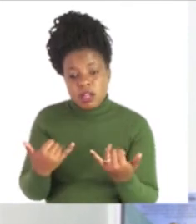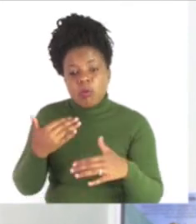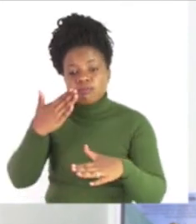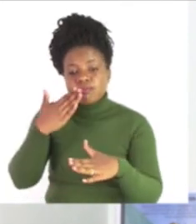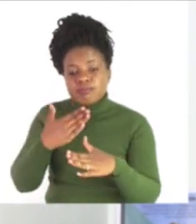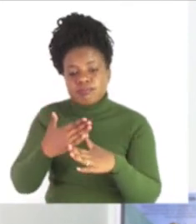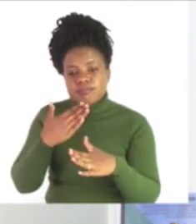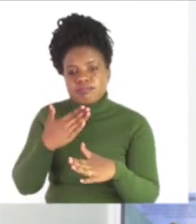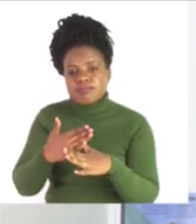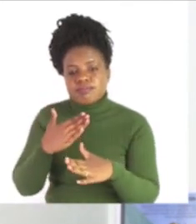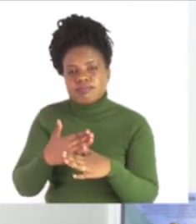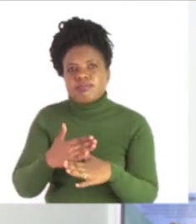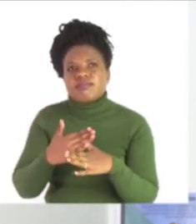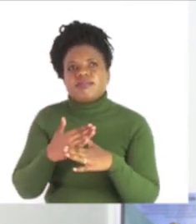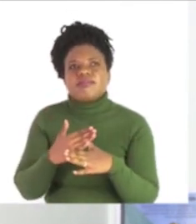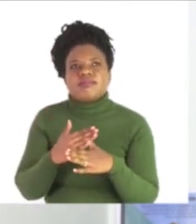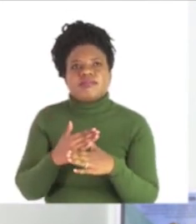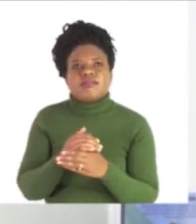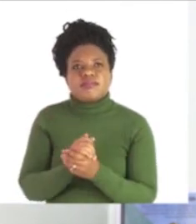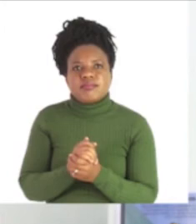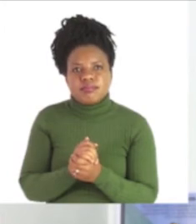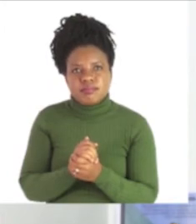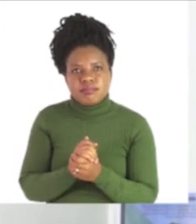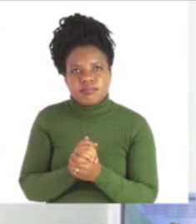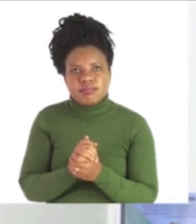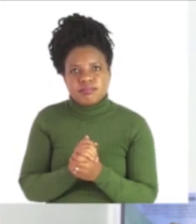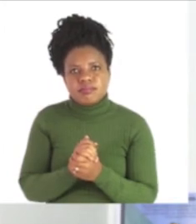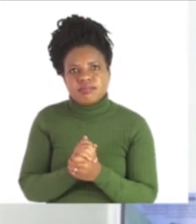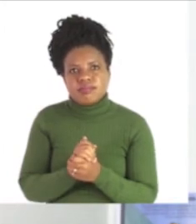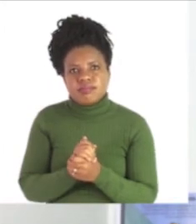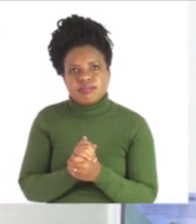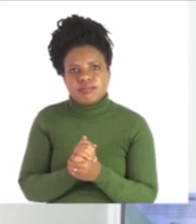booklet so that we can do the activity, or I can read through the activity.